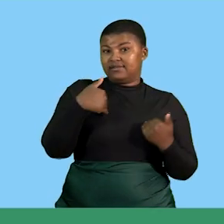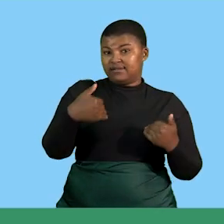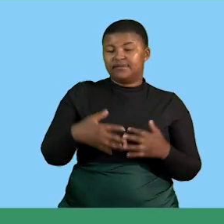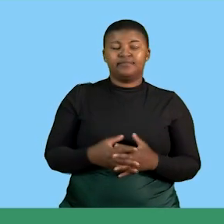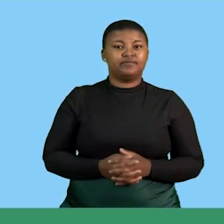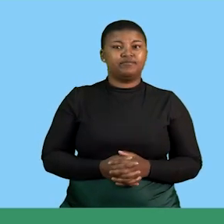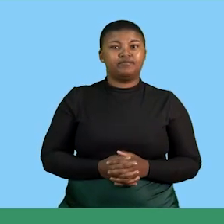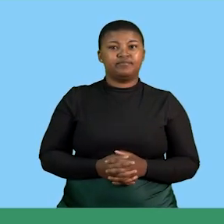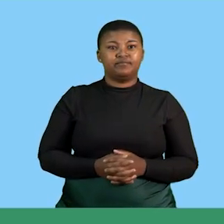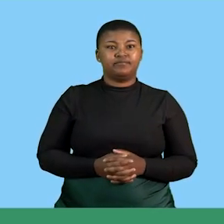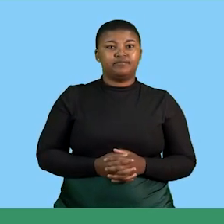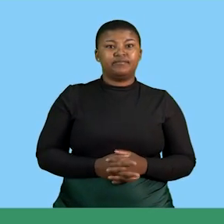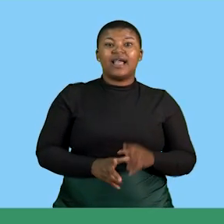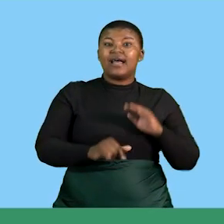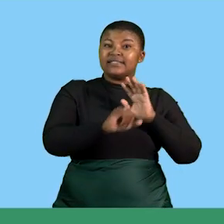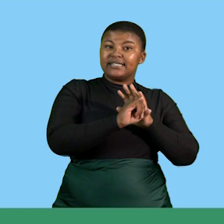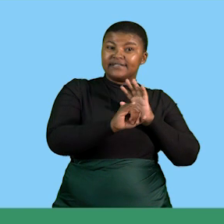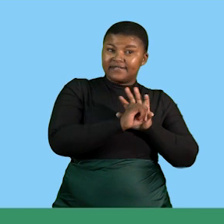A. Identify